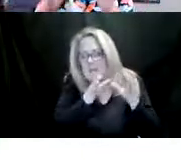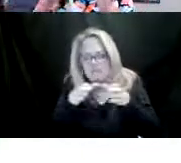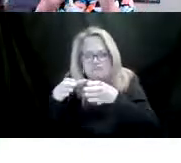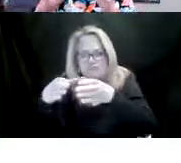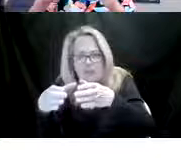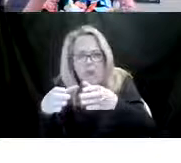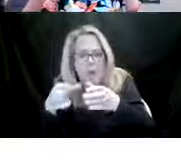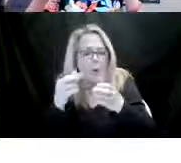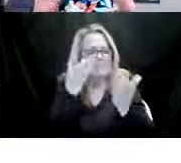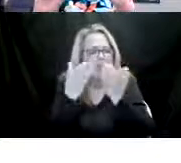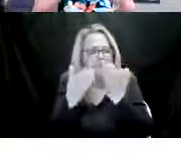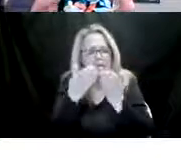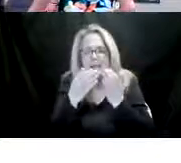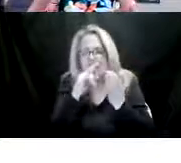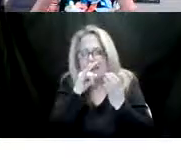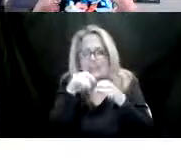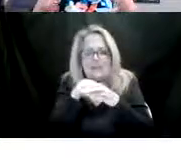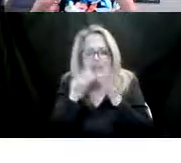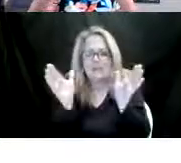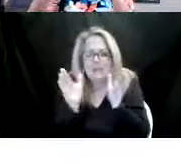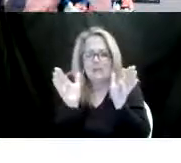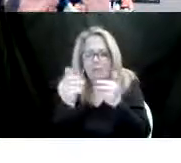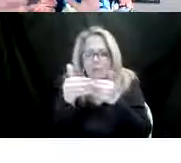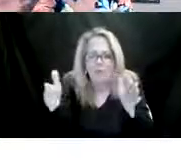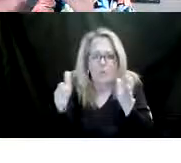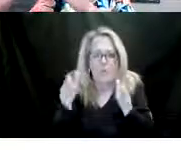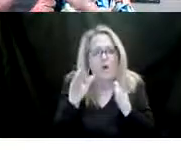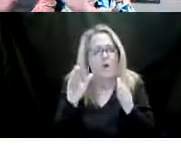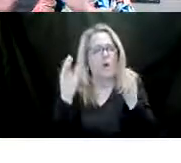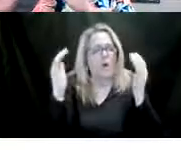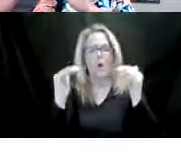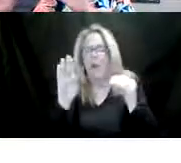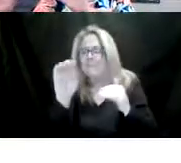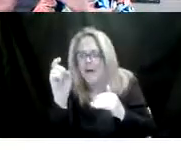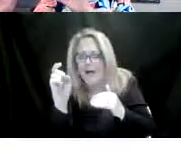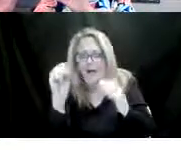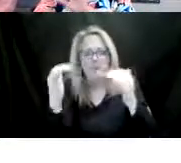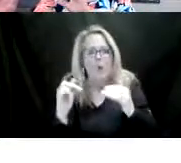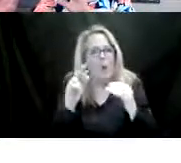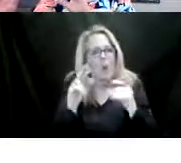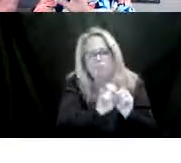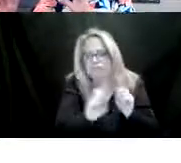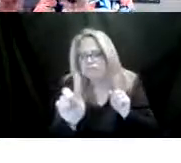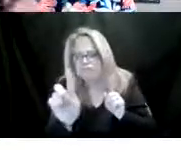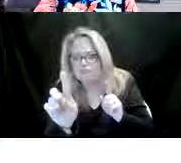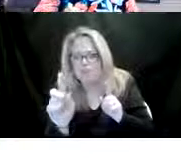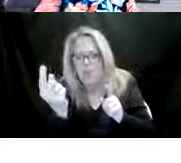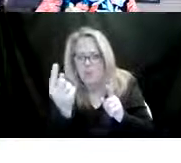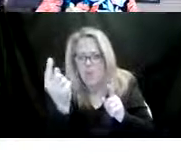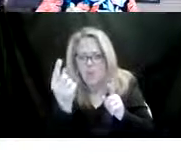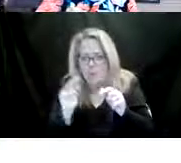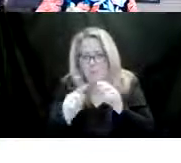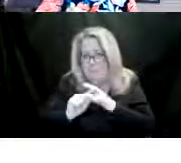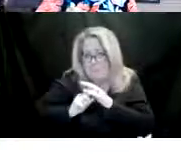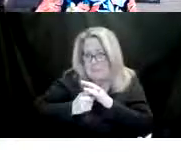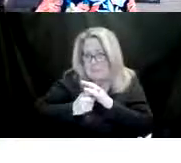little cave type little room or box, or kind of off in a space by him or herself. That may